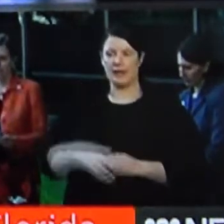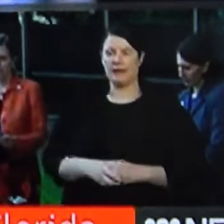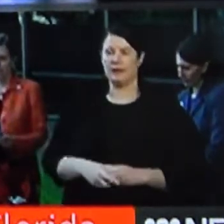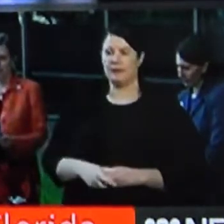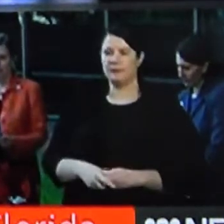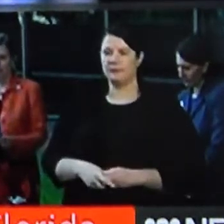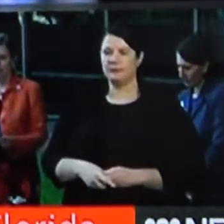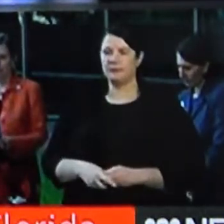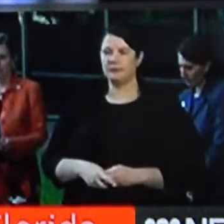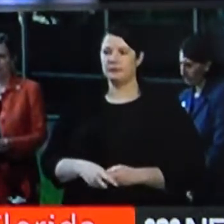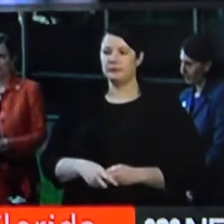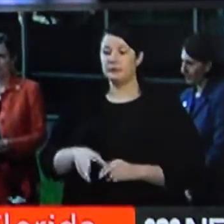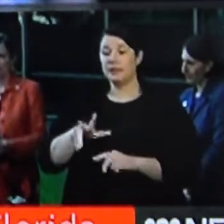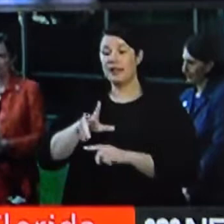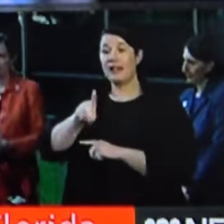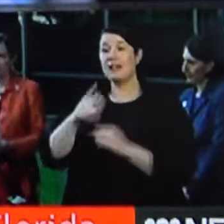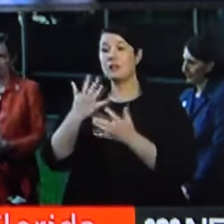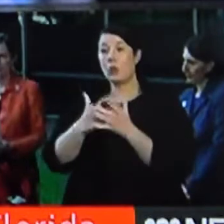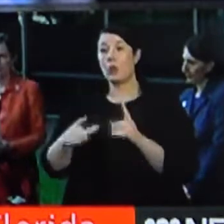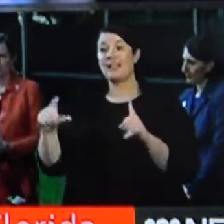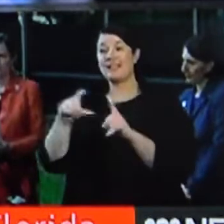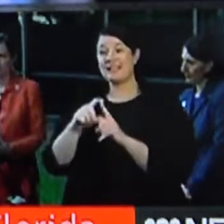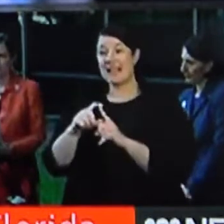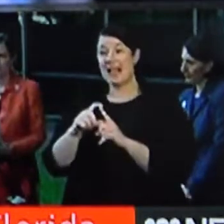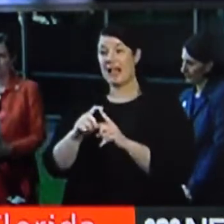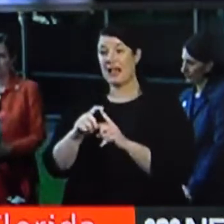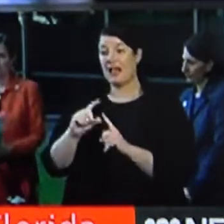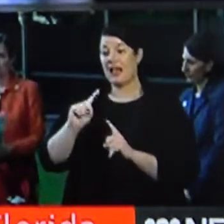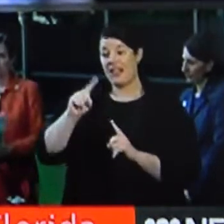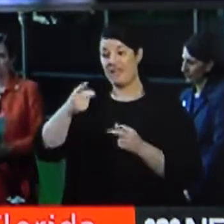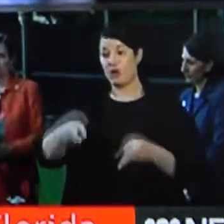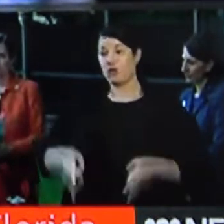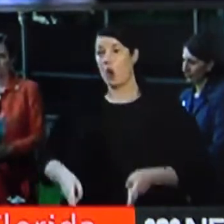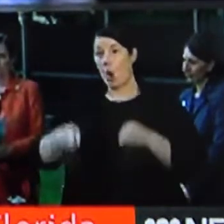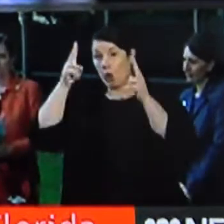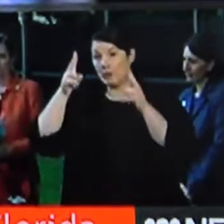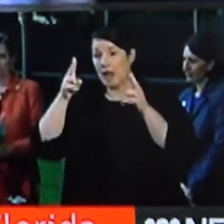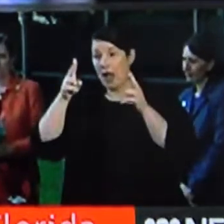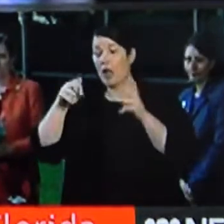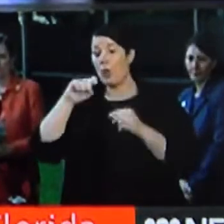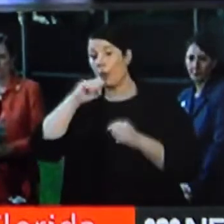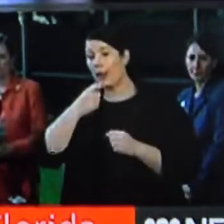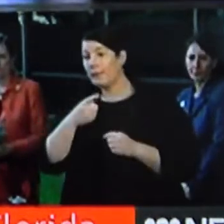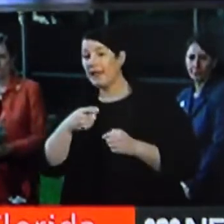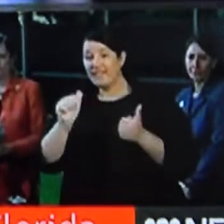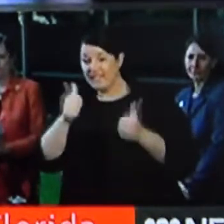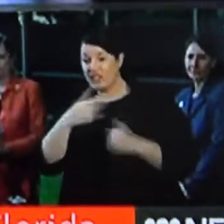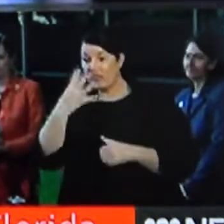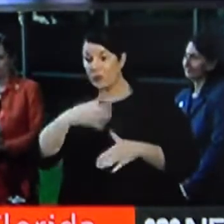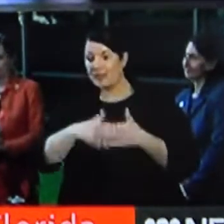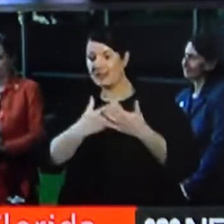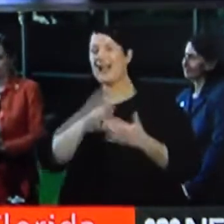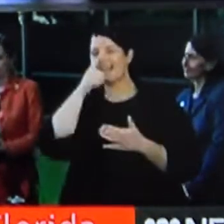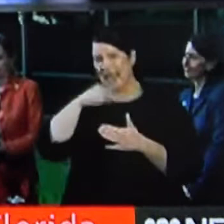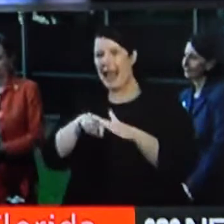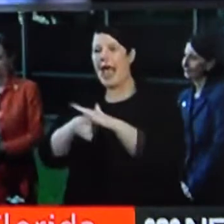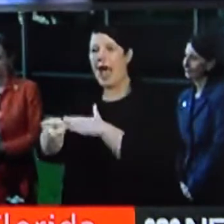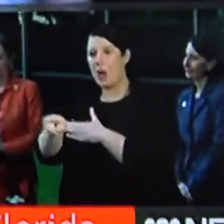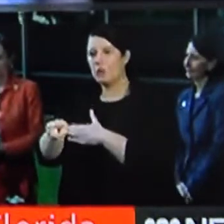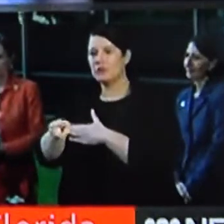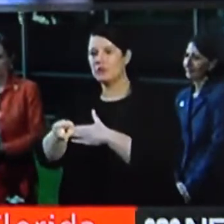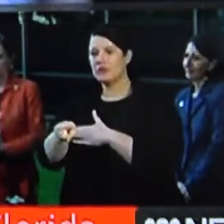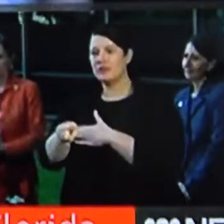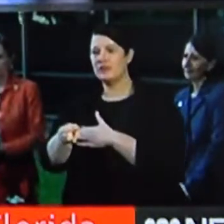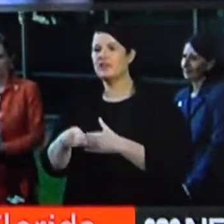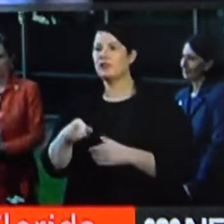news is next Wednesday we will see the first hotel cleared, and I think that will be a real milestone for anyone who's currently